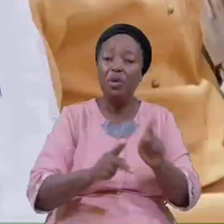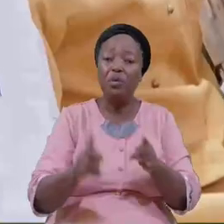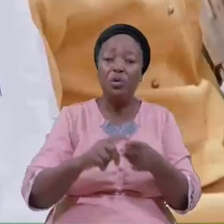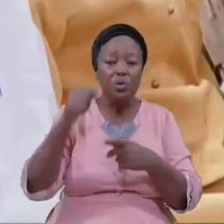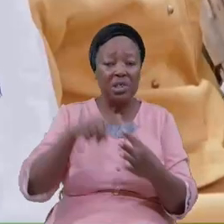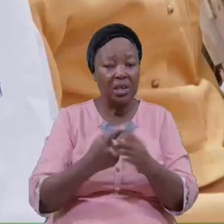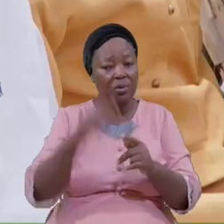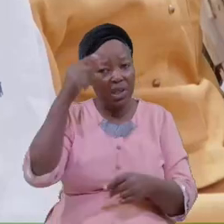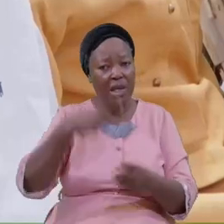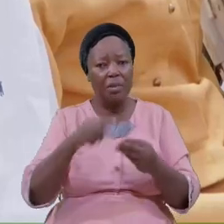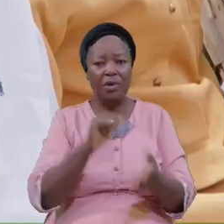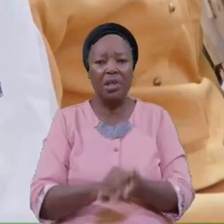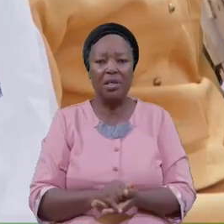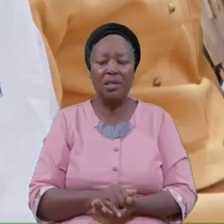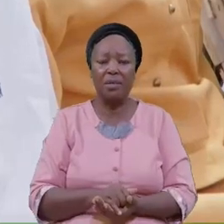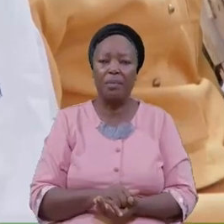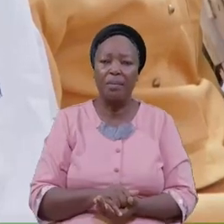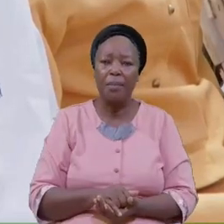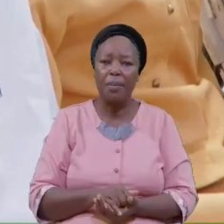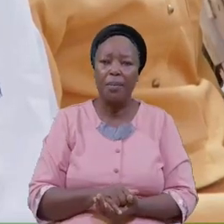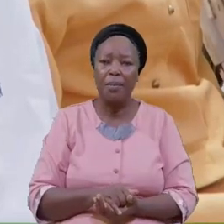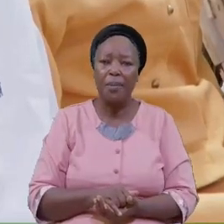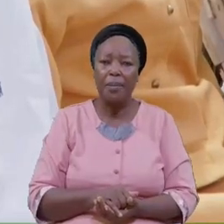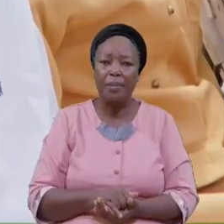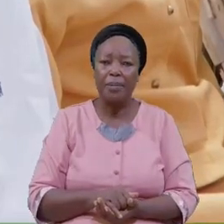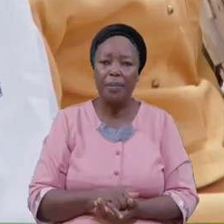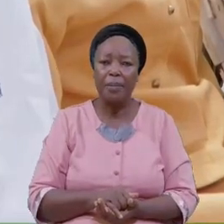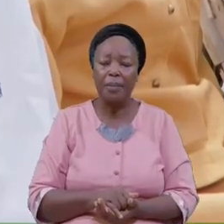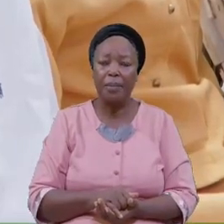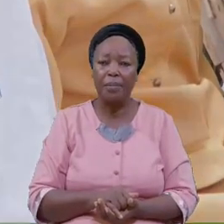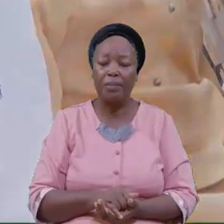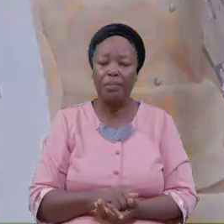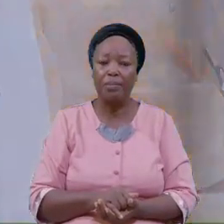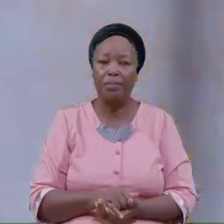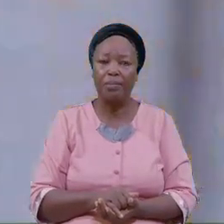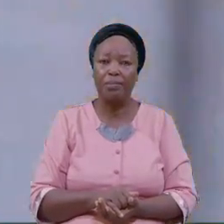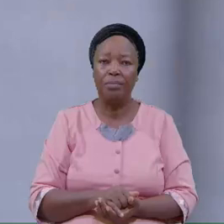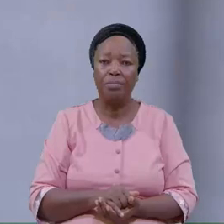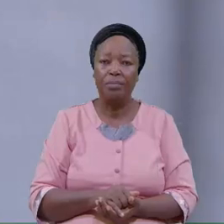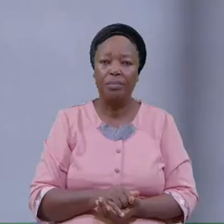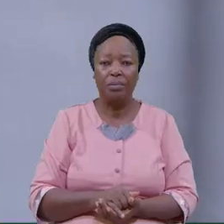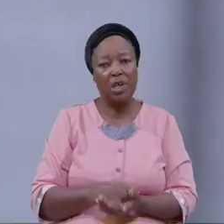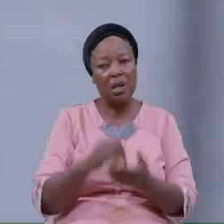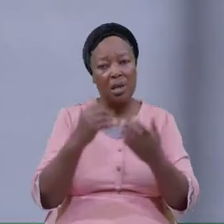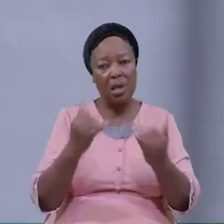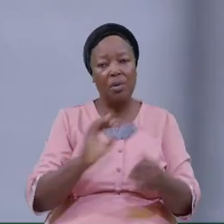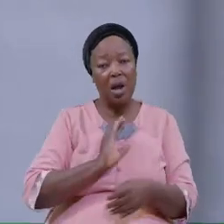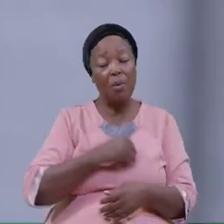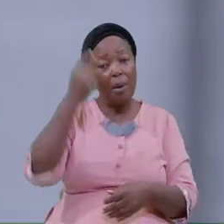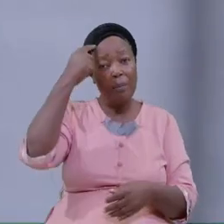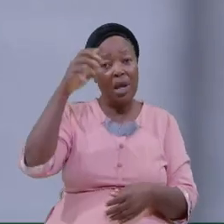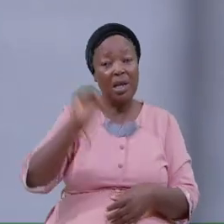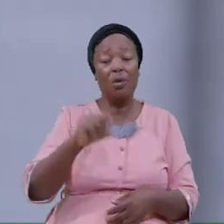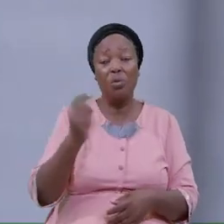images et les scènes qu'ils présentent. Telle femme et tel monsieur, ils ne sont pas mariés, mais now, ils minds vont can ensemble. Only think about one thing at